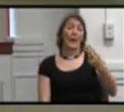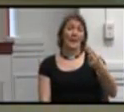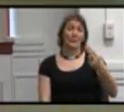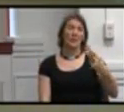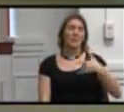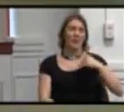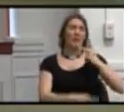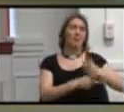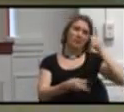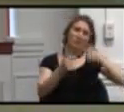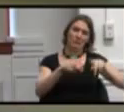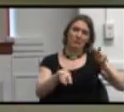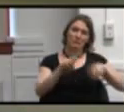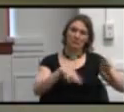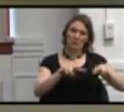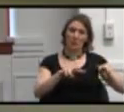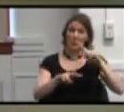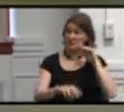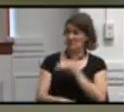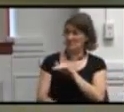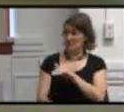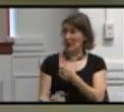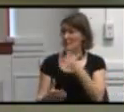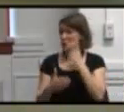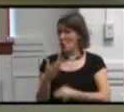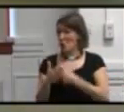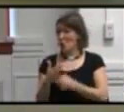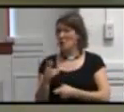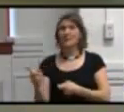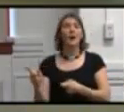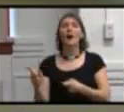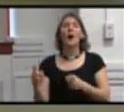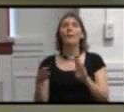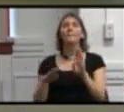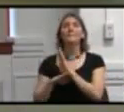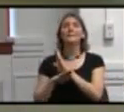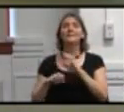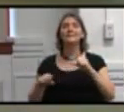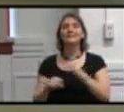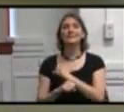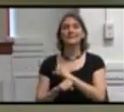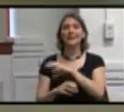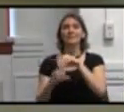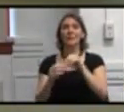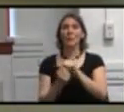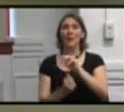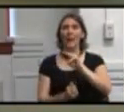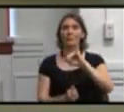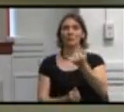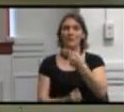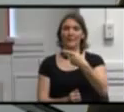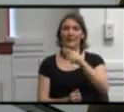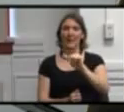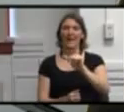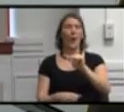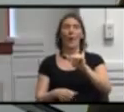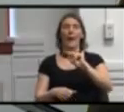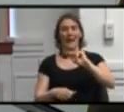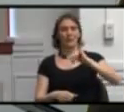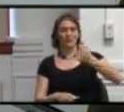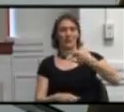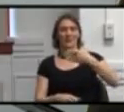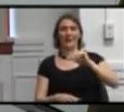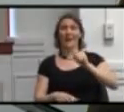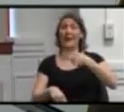our service contract. And fortunately, they're involved with the NJPA, which is the National Joint